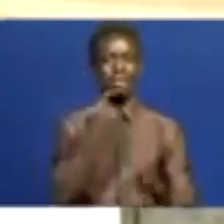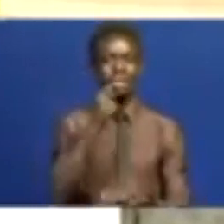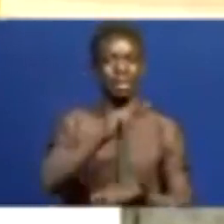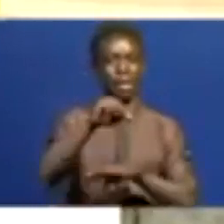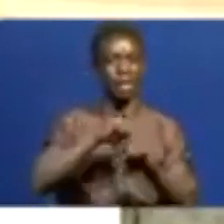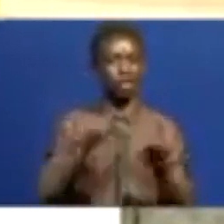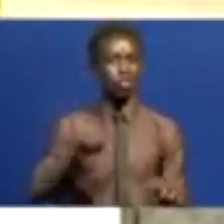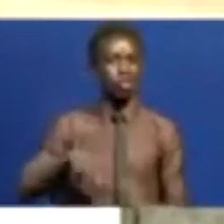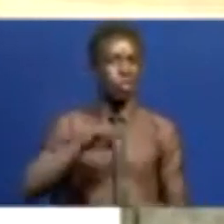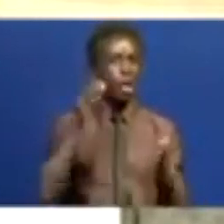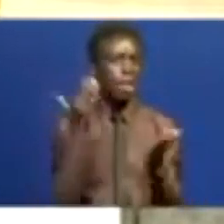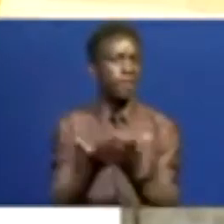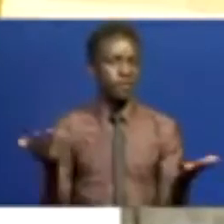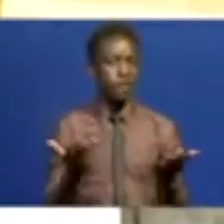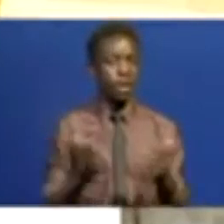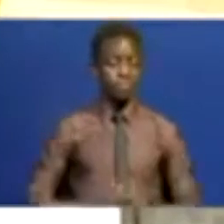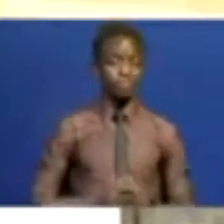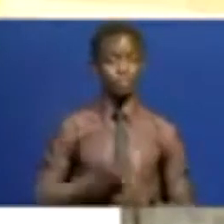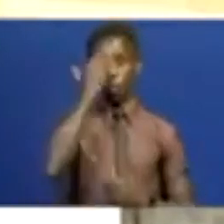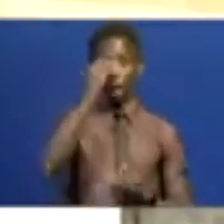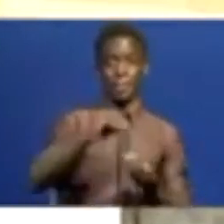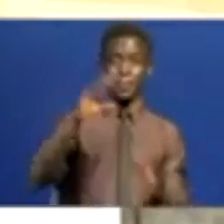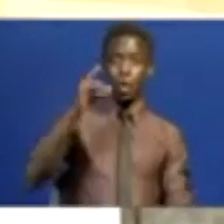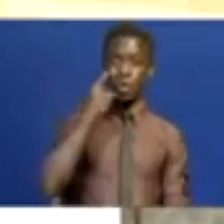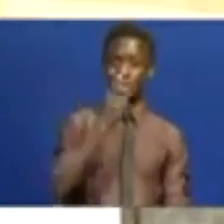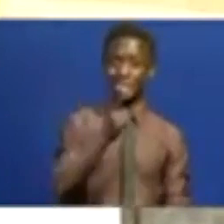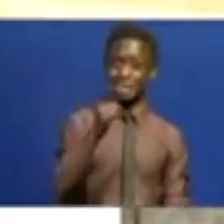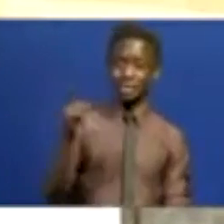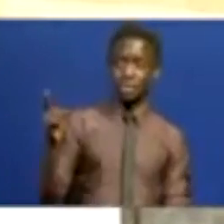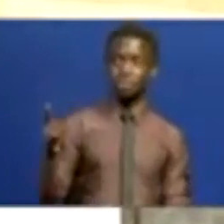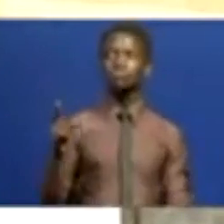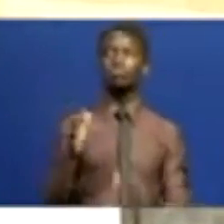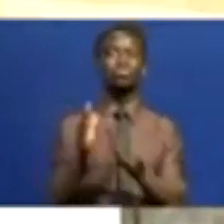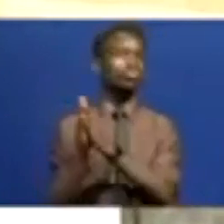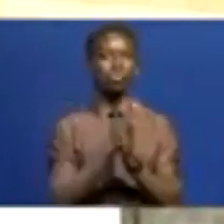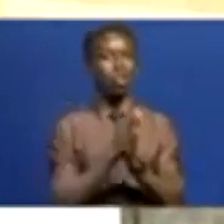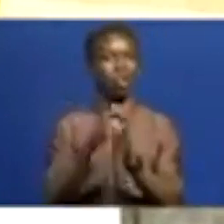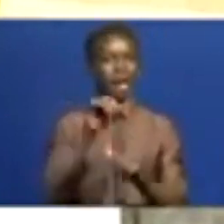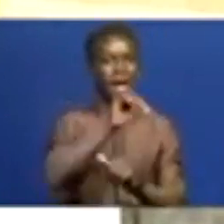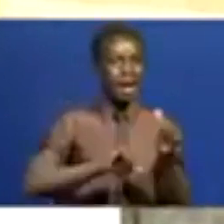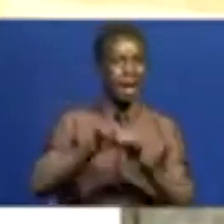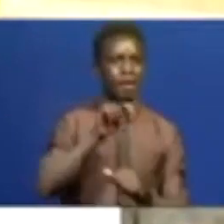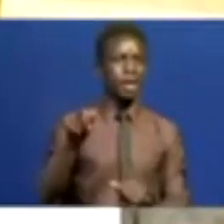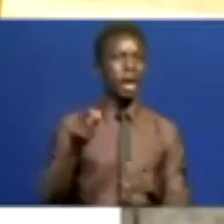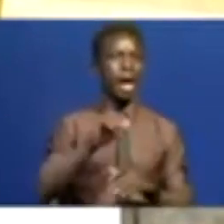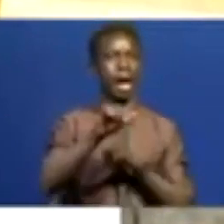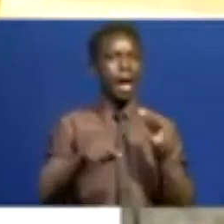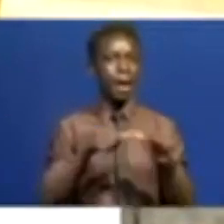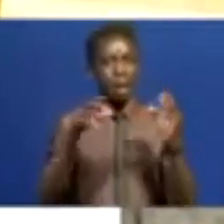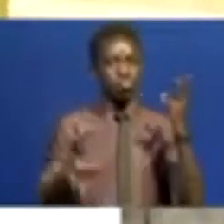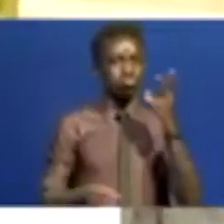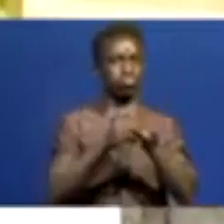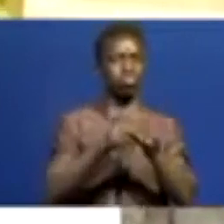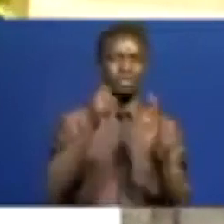we at this point? Because much of what we see and the noise around it is around the issue of additional taxes.